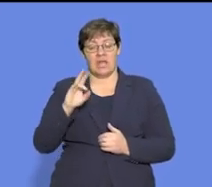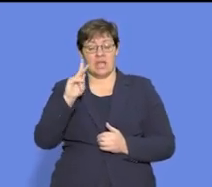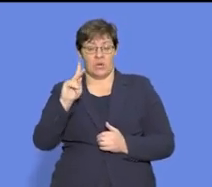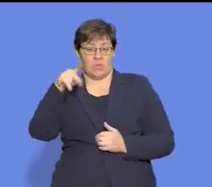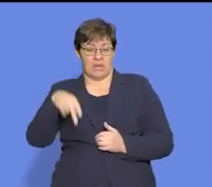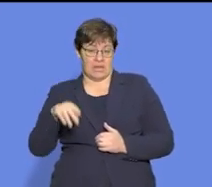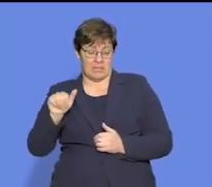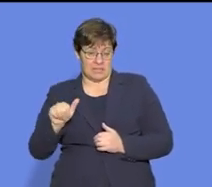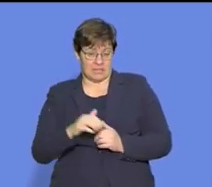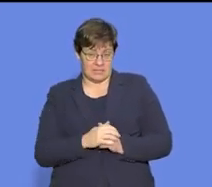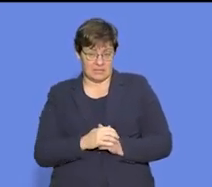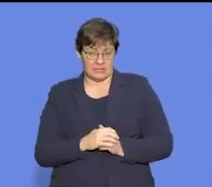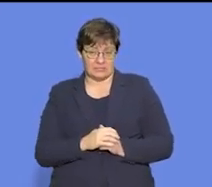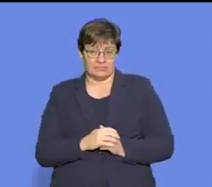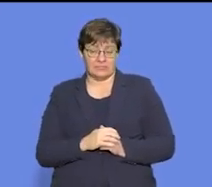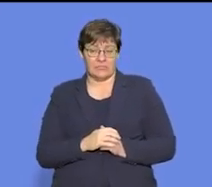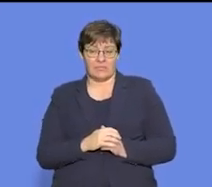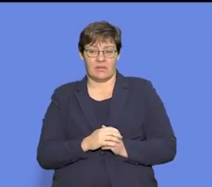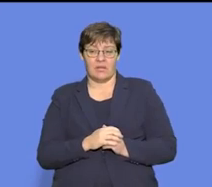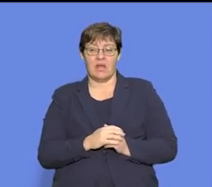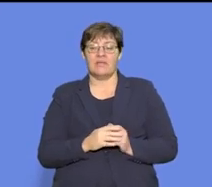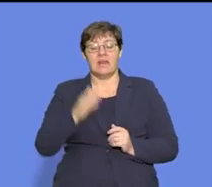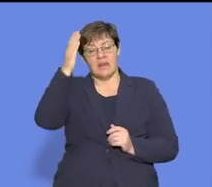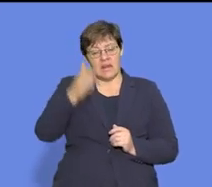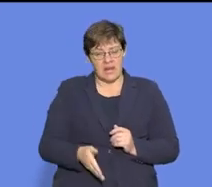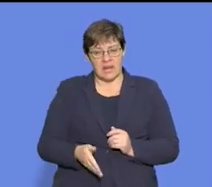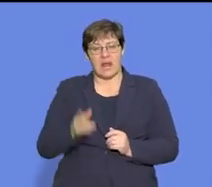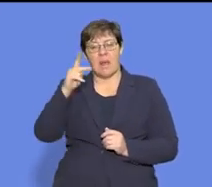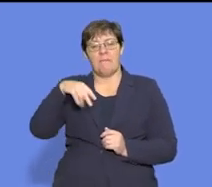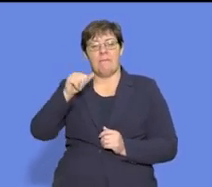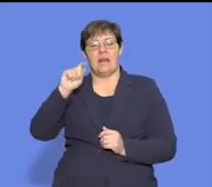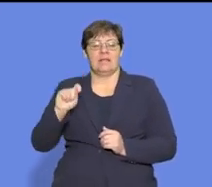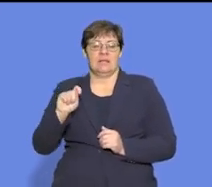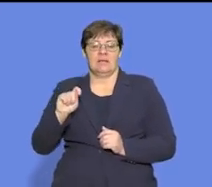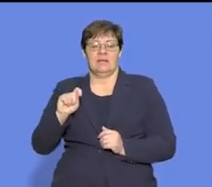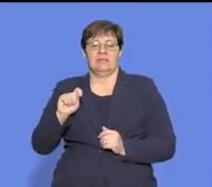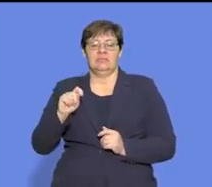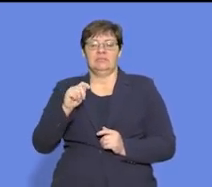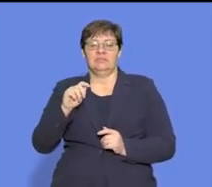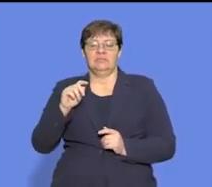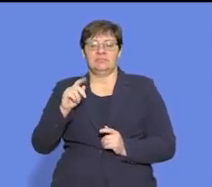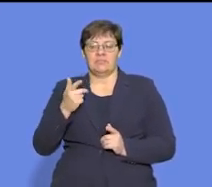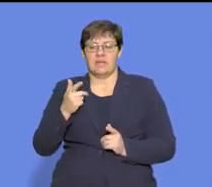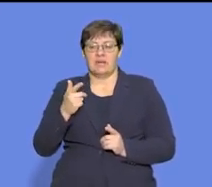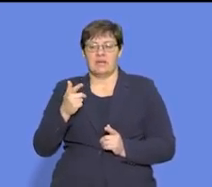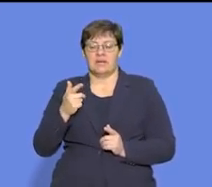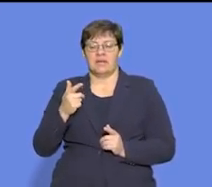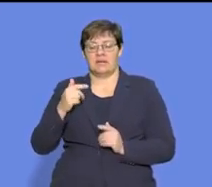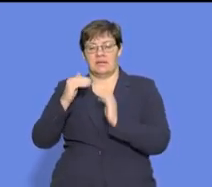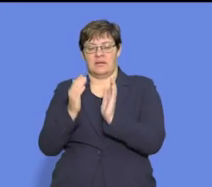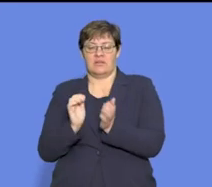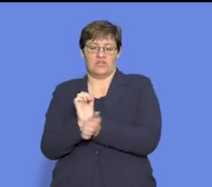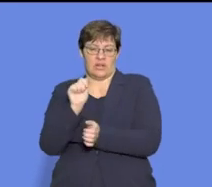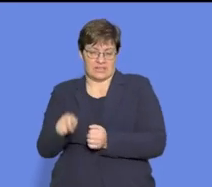101,3 kilopascals. And the final thing that we're going to do is put in the platinum electrode, which is the